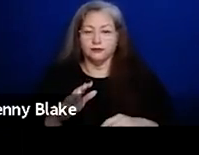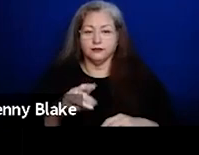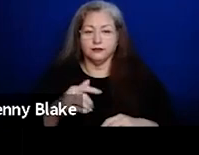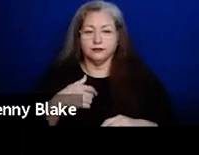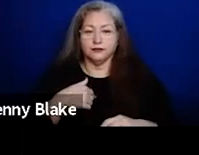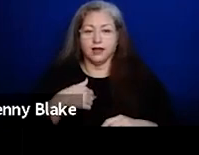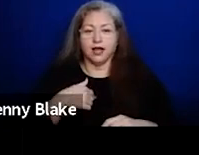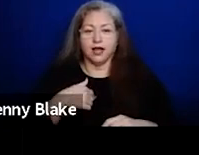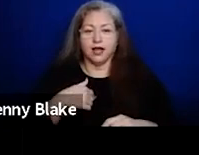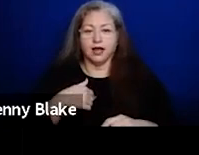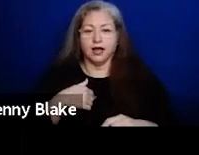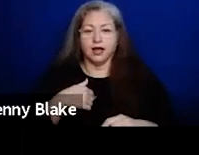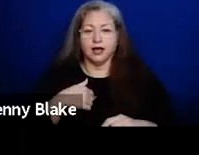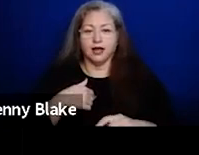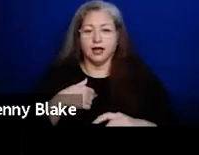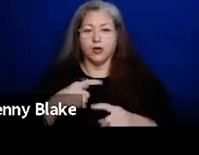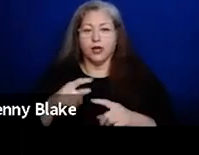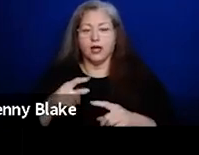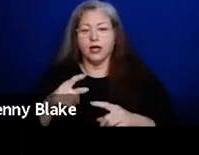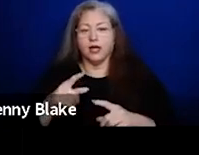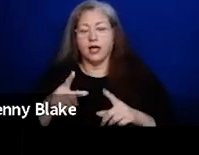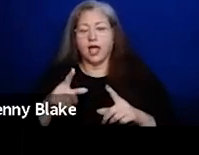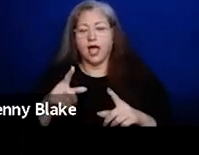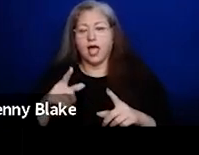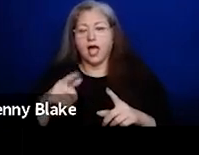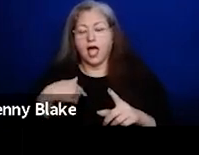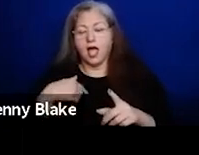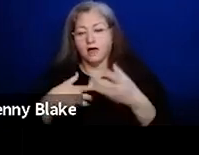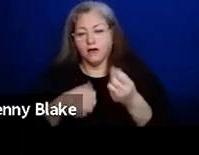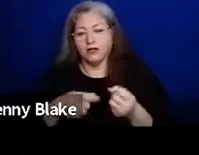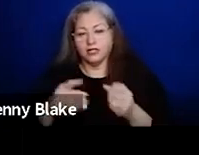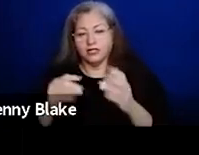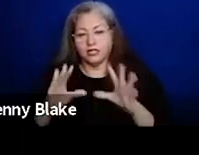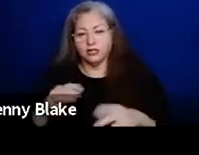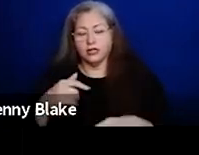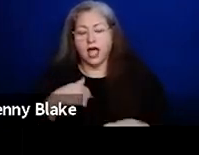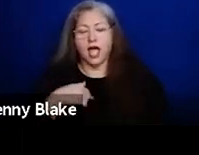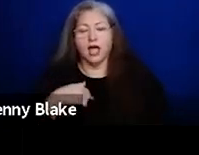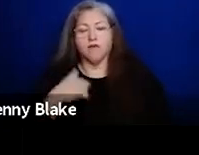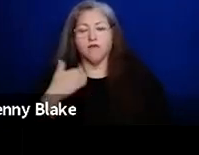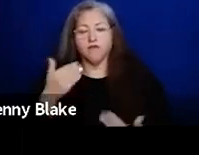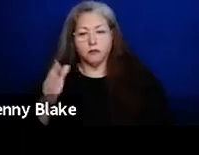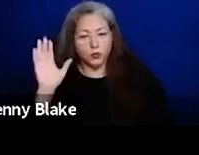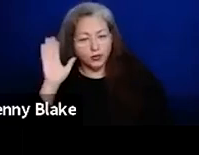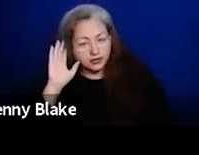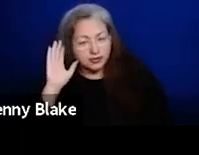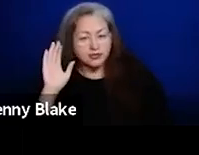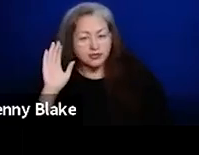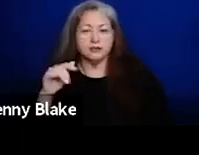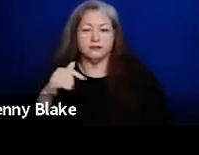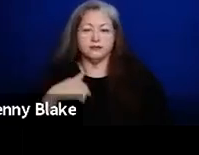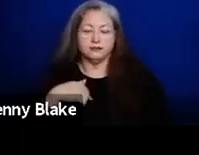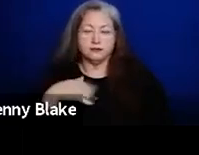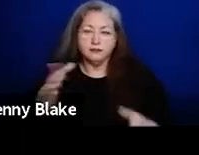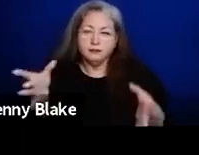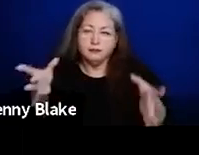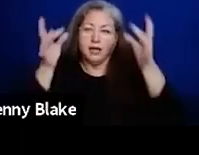had confidence in what they were teaching. I listened. I absorbed